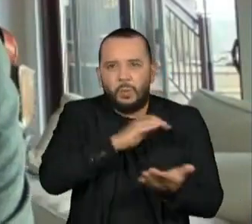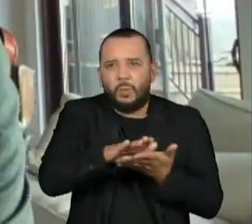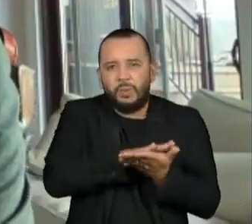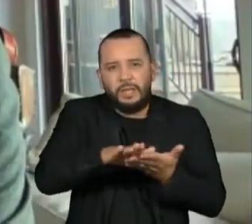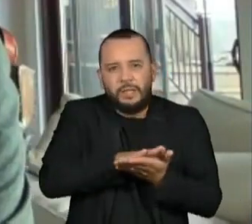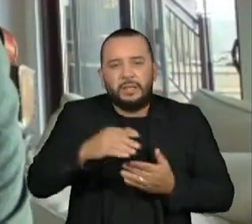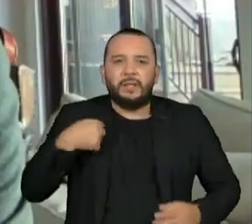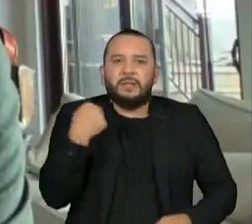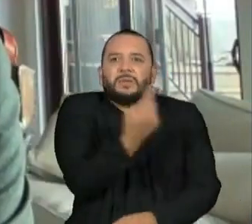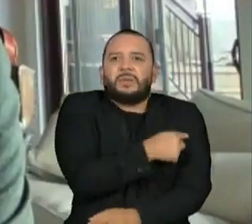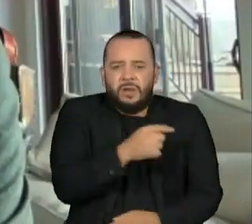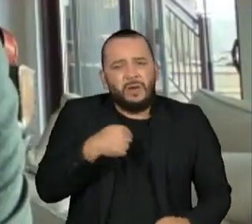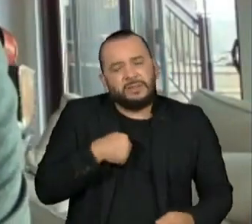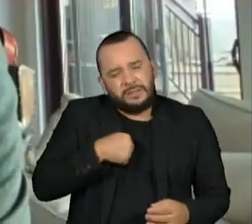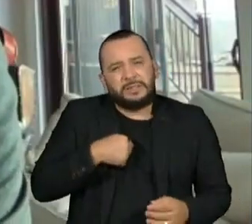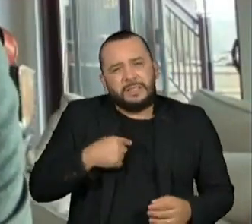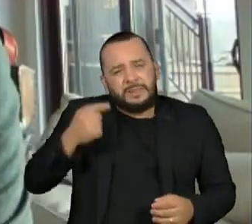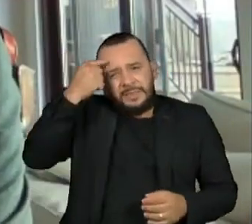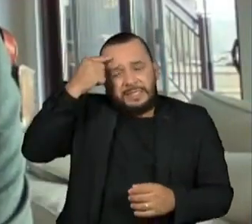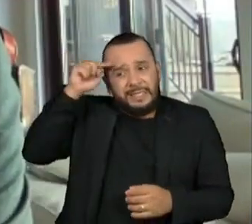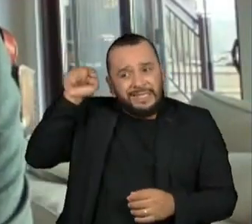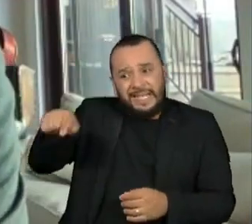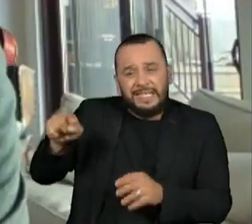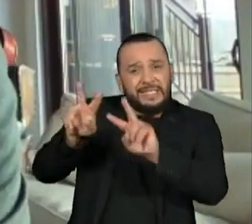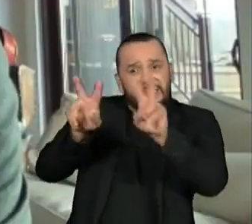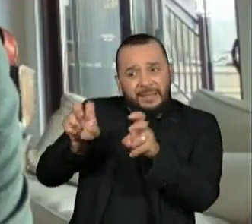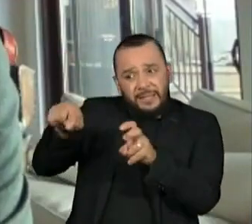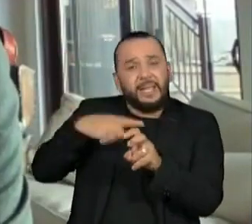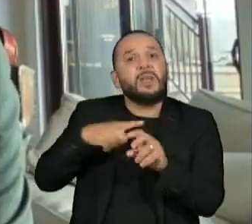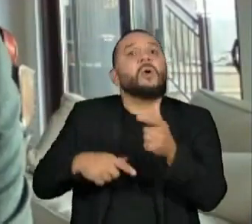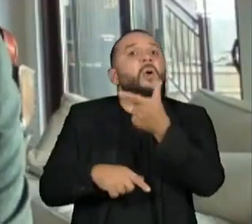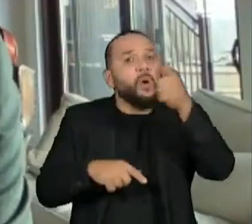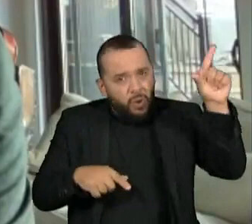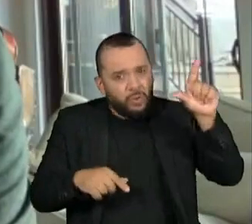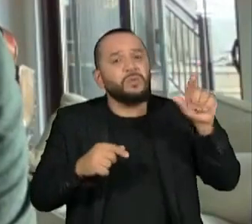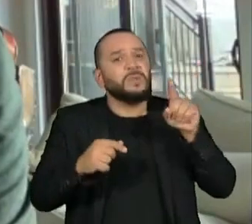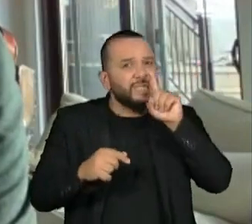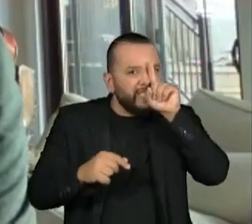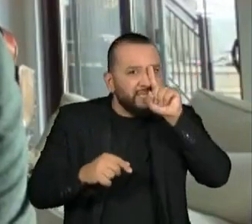on this issue, we must remember that there are other risks